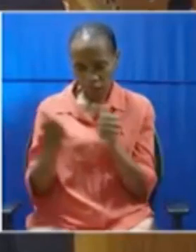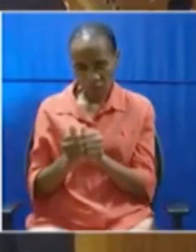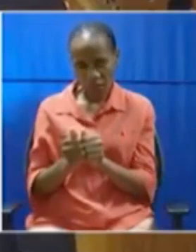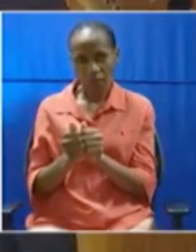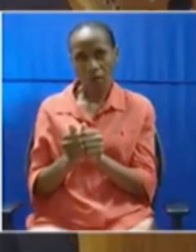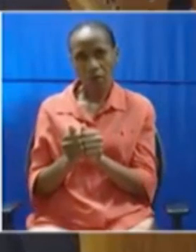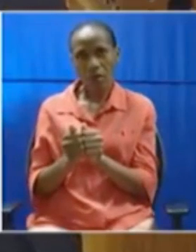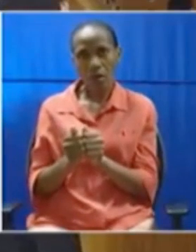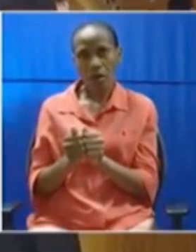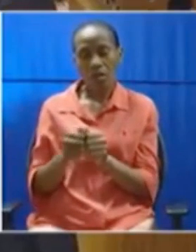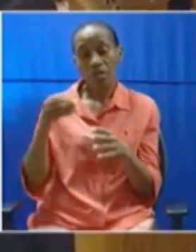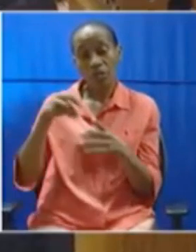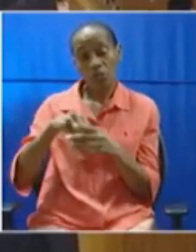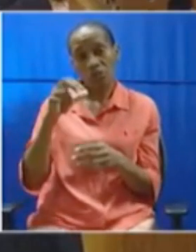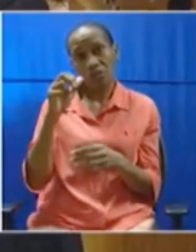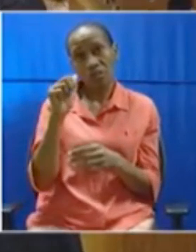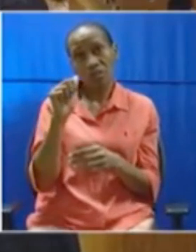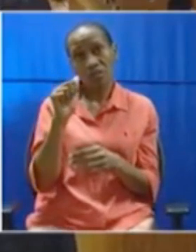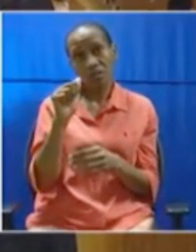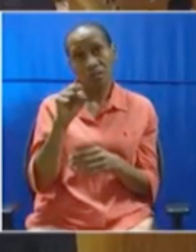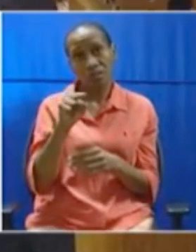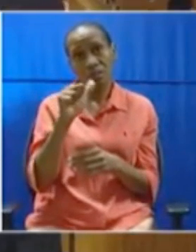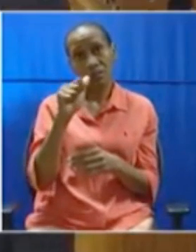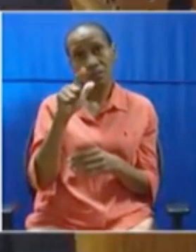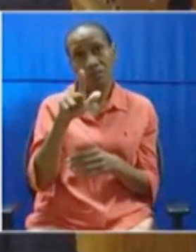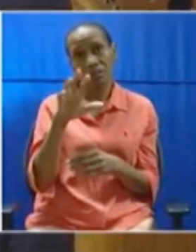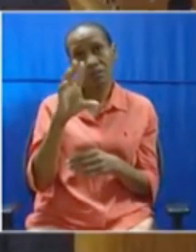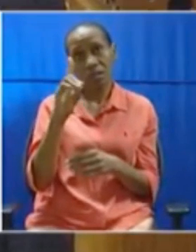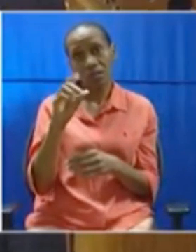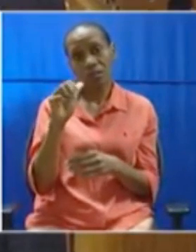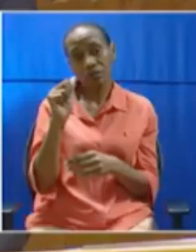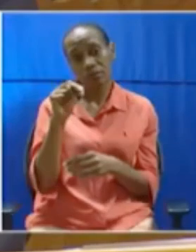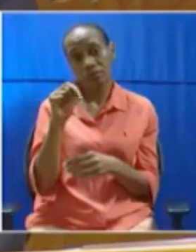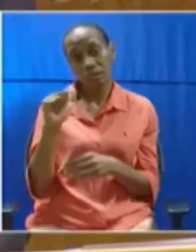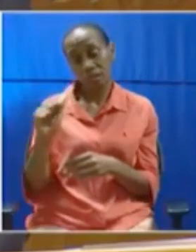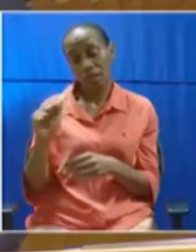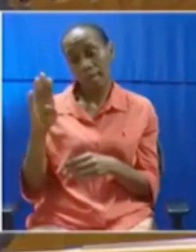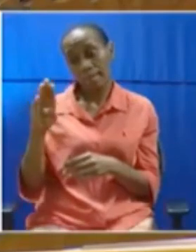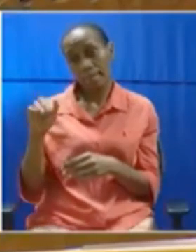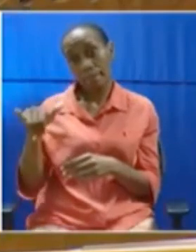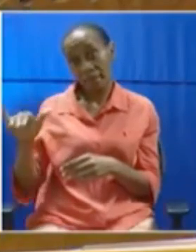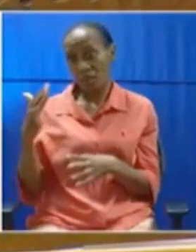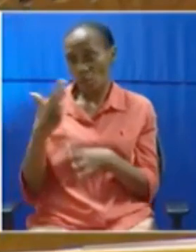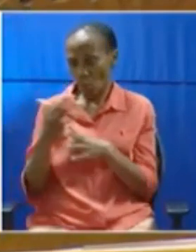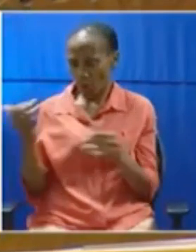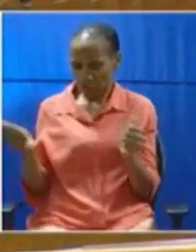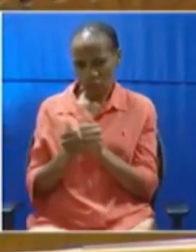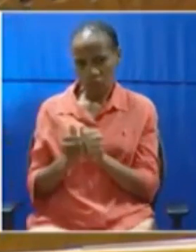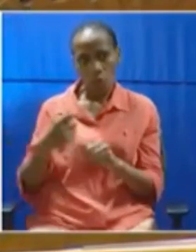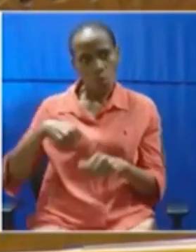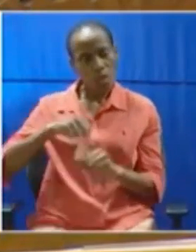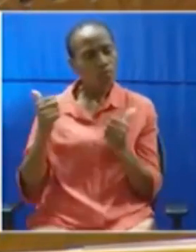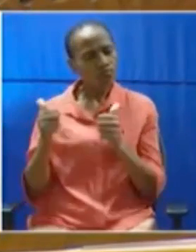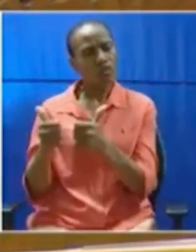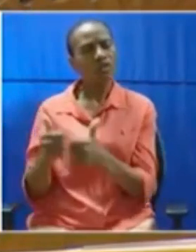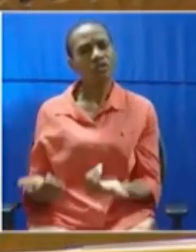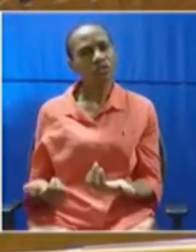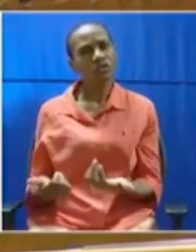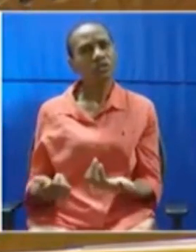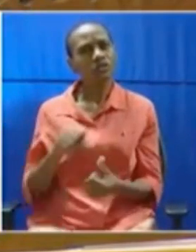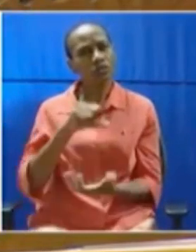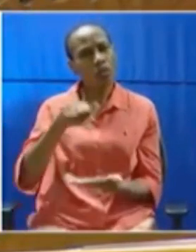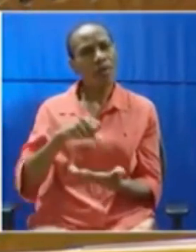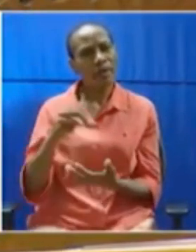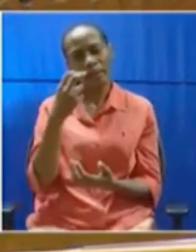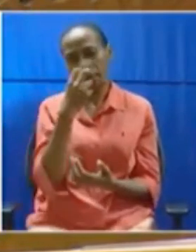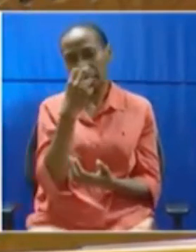local authority. Mr. President, we are already ready for that oil and gas. And when the lights went out, it really reminded